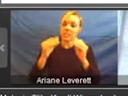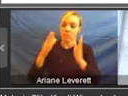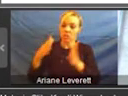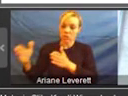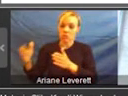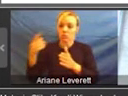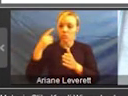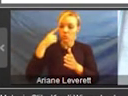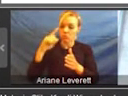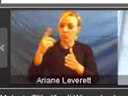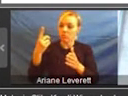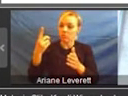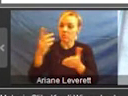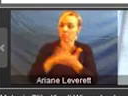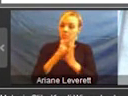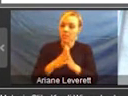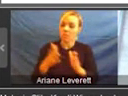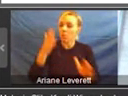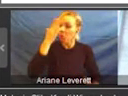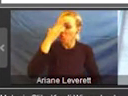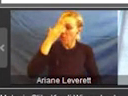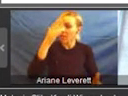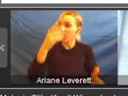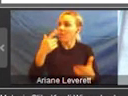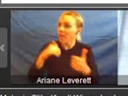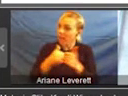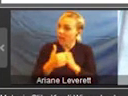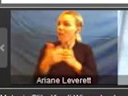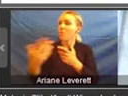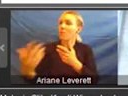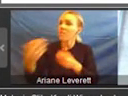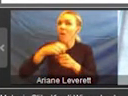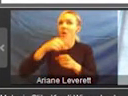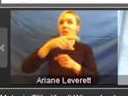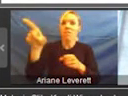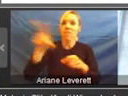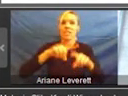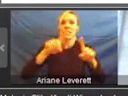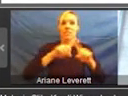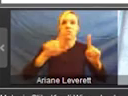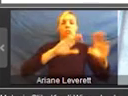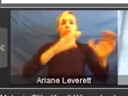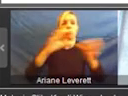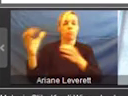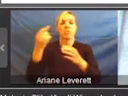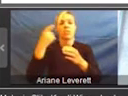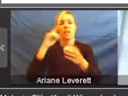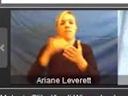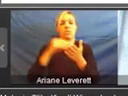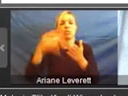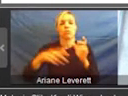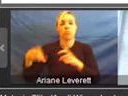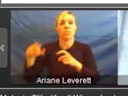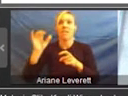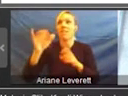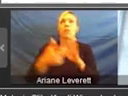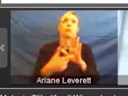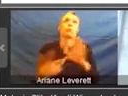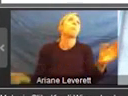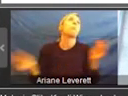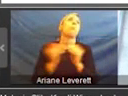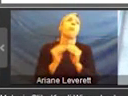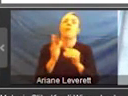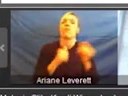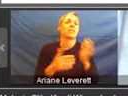involve different groups of students and so on. And that is something that requires more than technology, obviously.